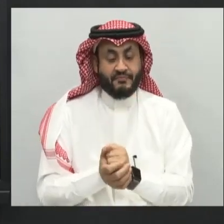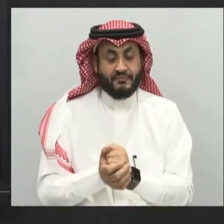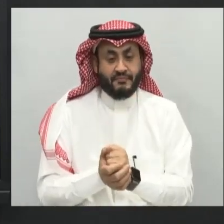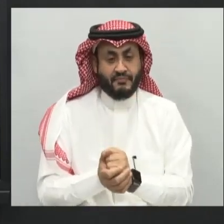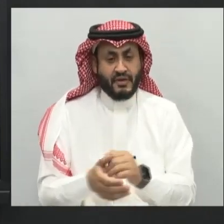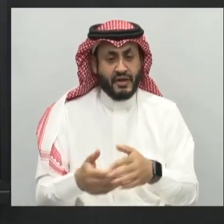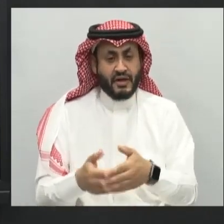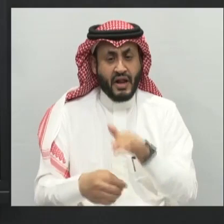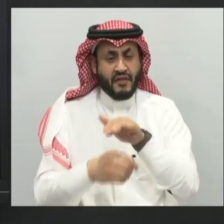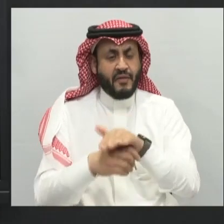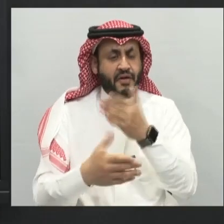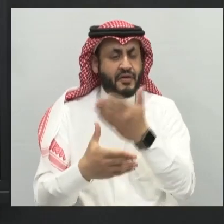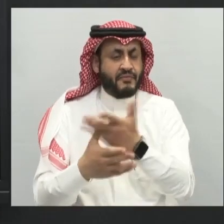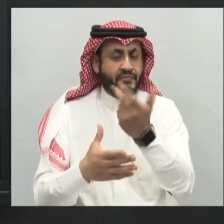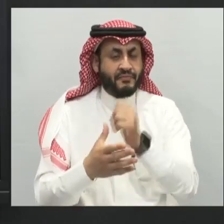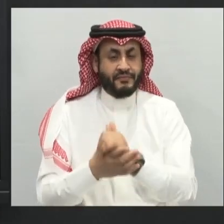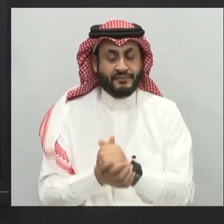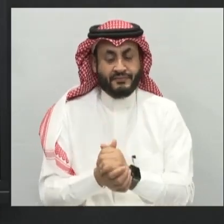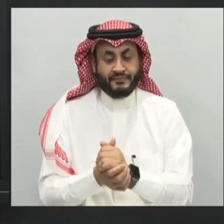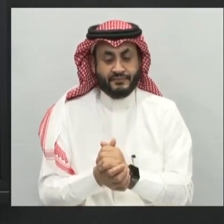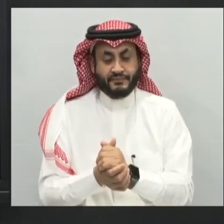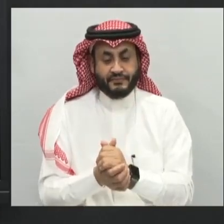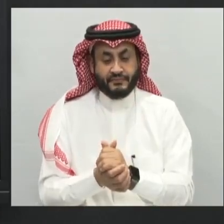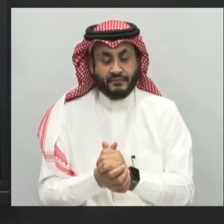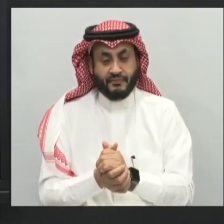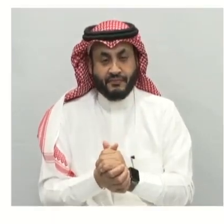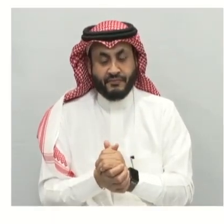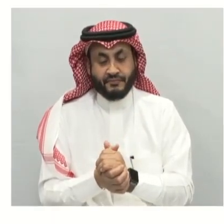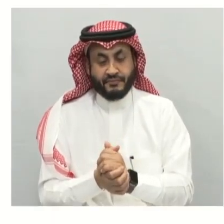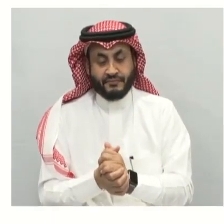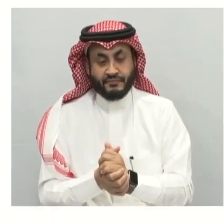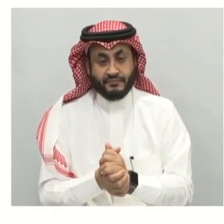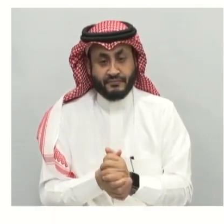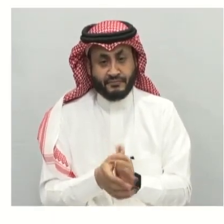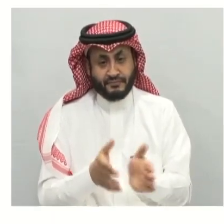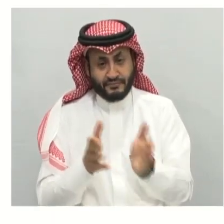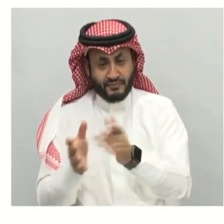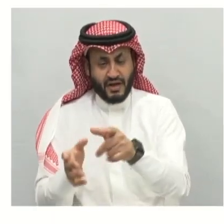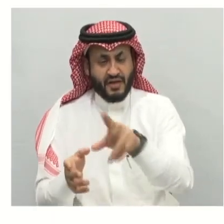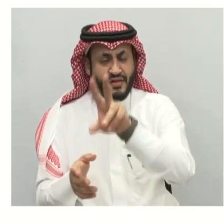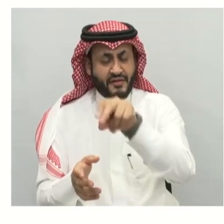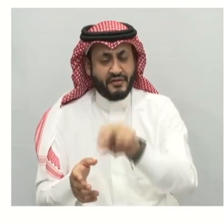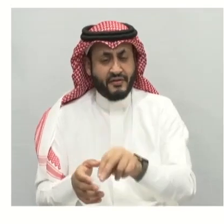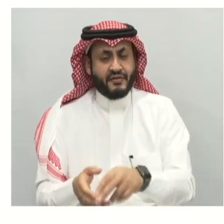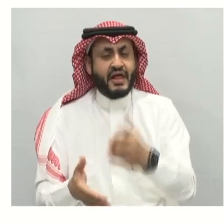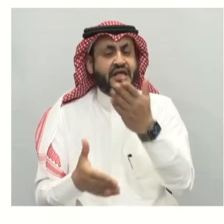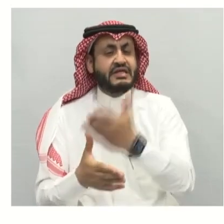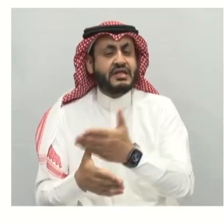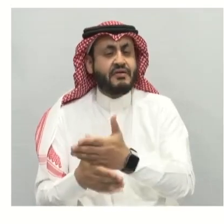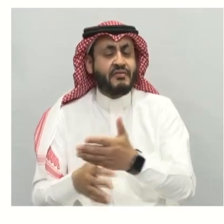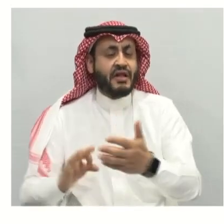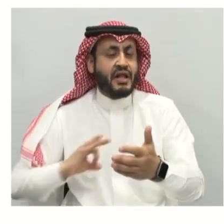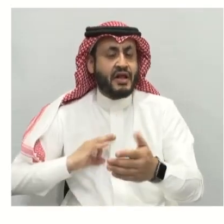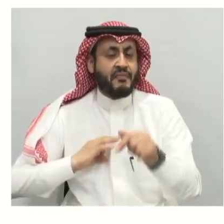Can you tell me why? Okay. Now, this is an example of why you might like some days of the